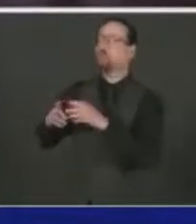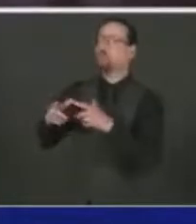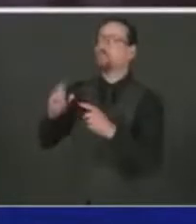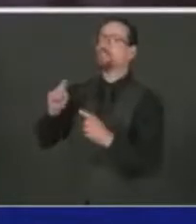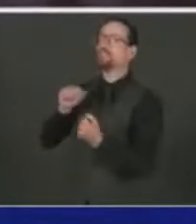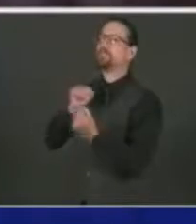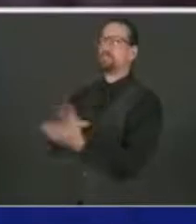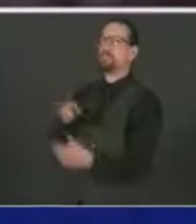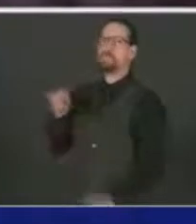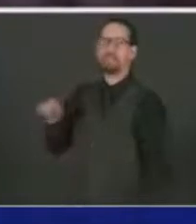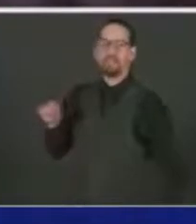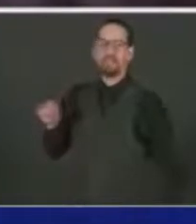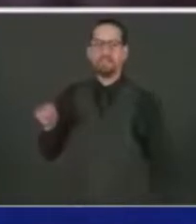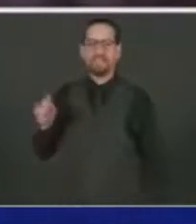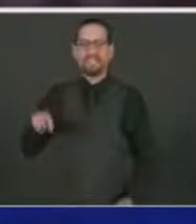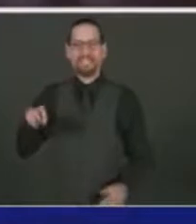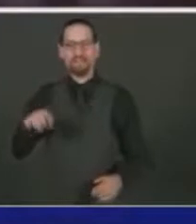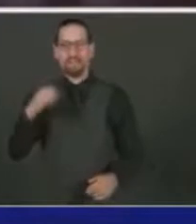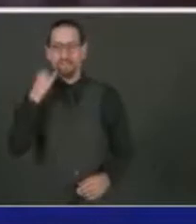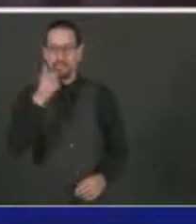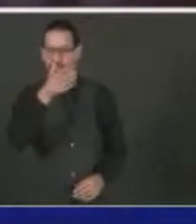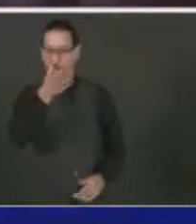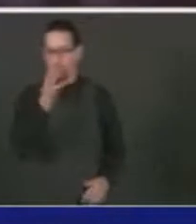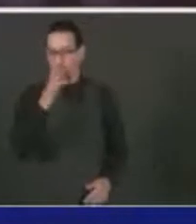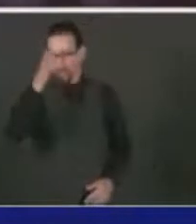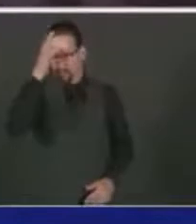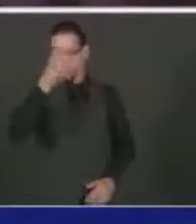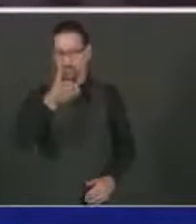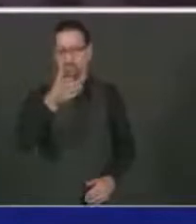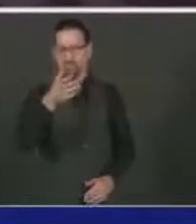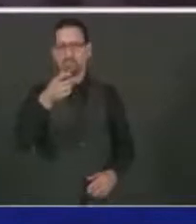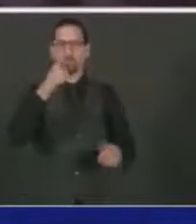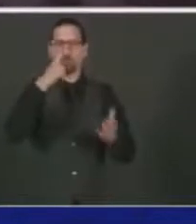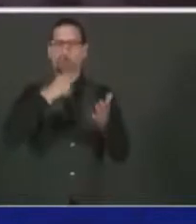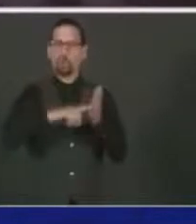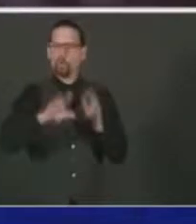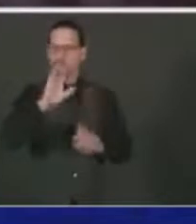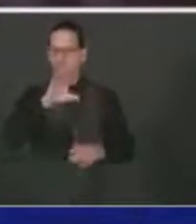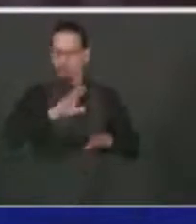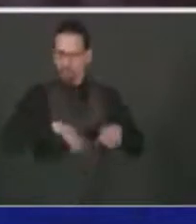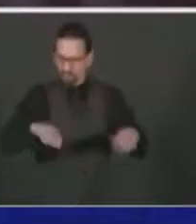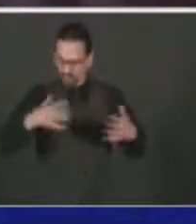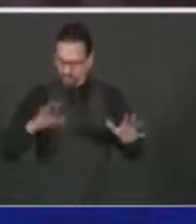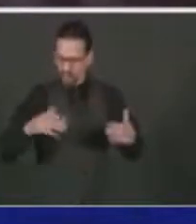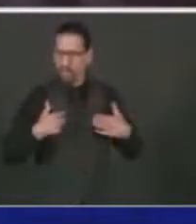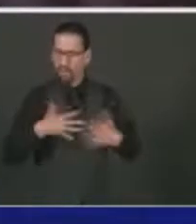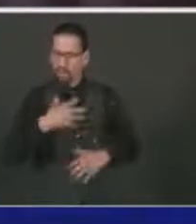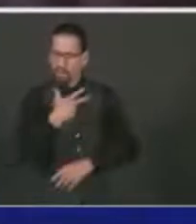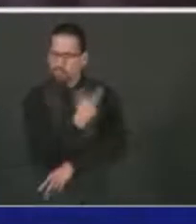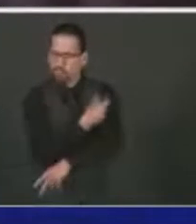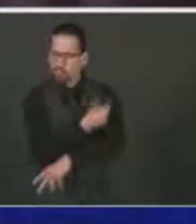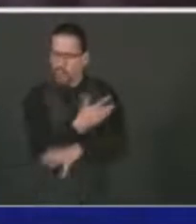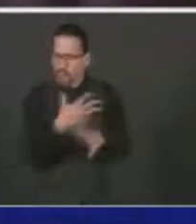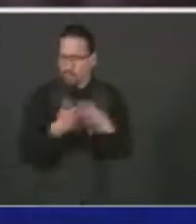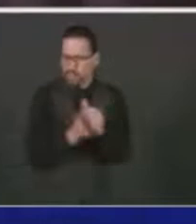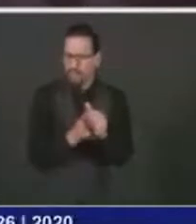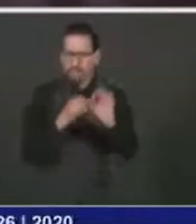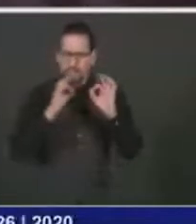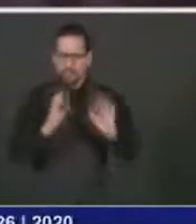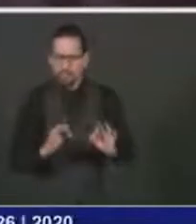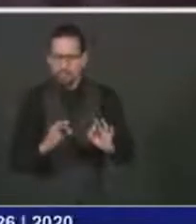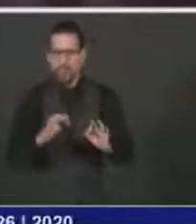go home and check, have my kids been immunized? If they have, call your friends and ask them. If you're a teacher, check in on